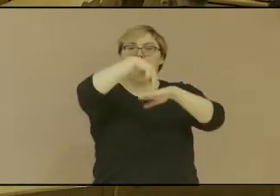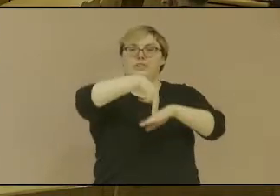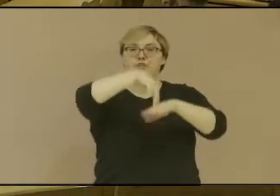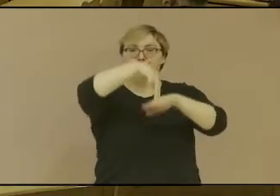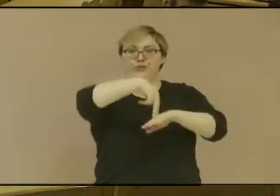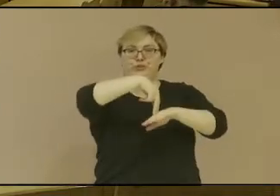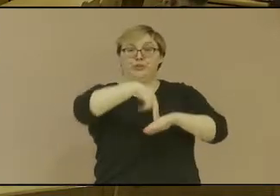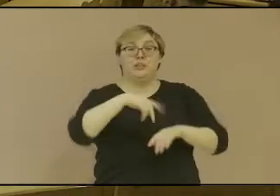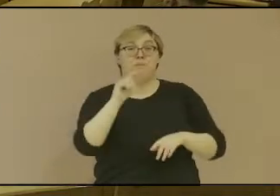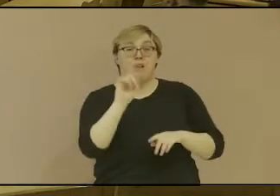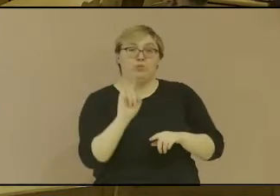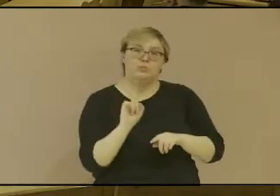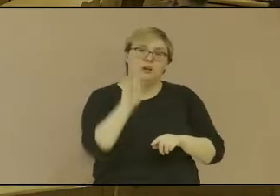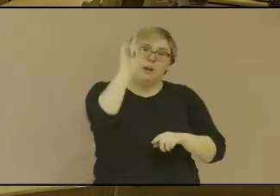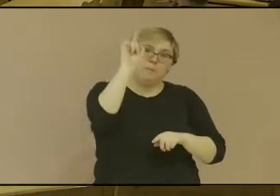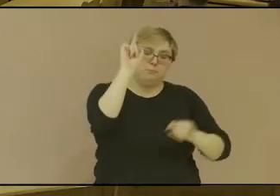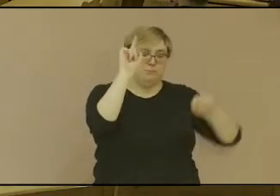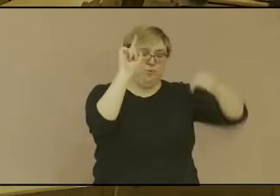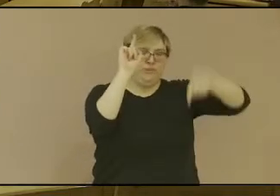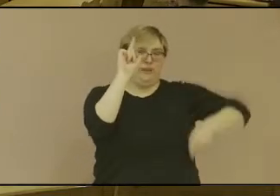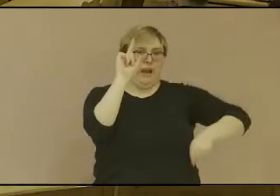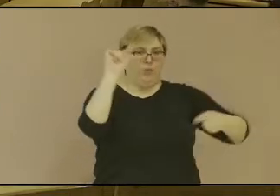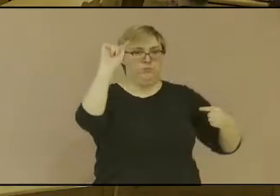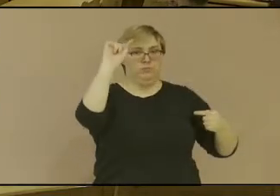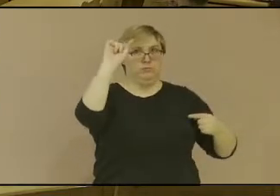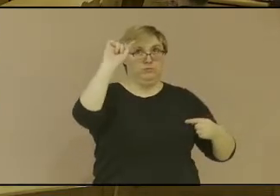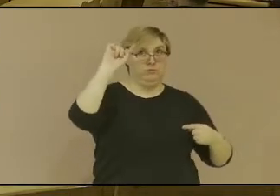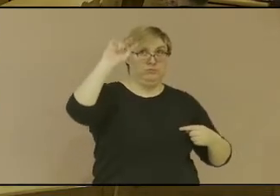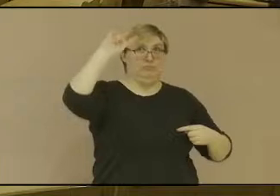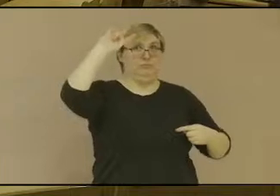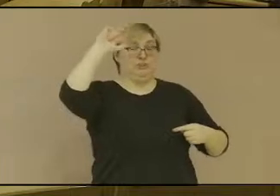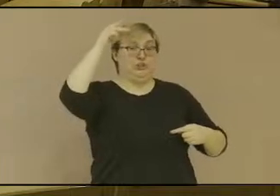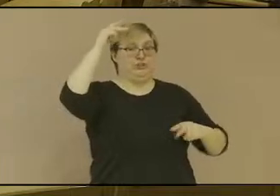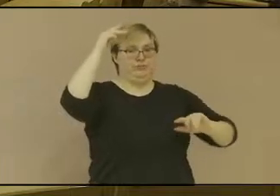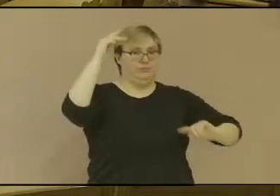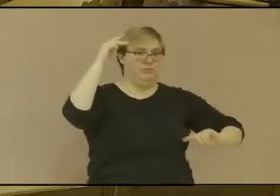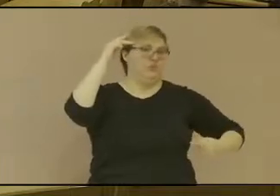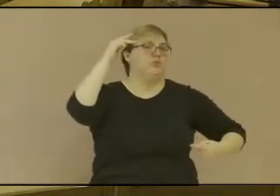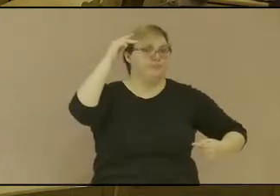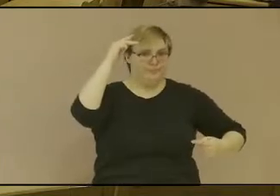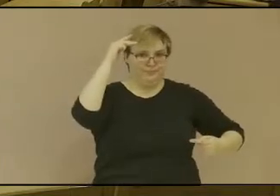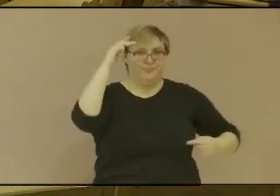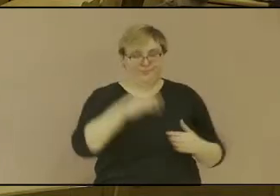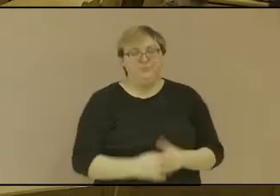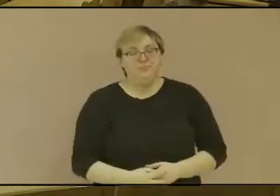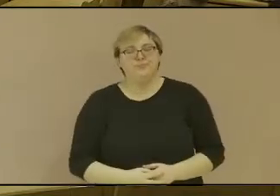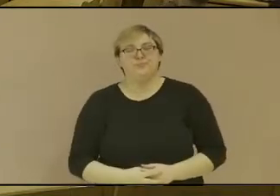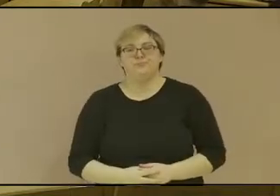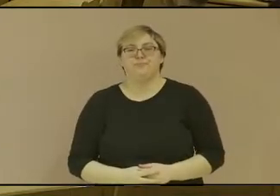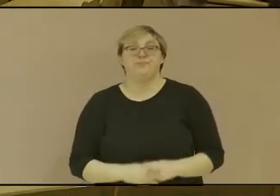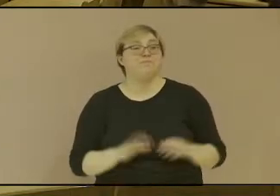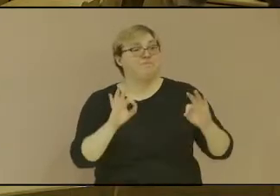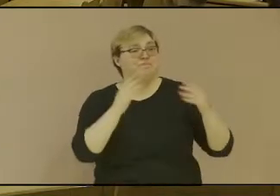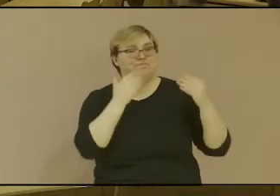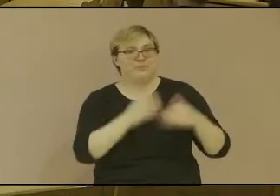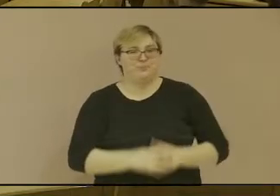or down, and there's washrooms on the second floor and washrooms in the basement. Thank you.